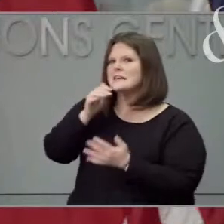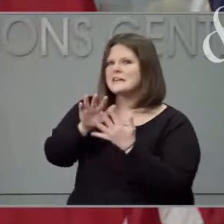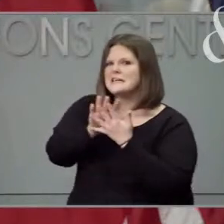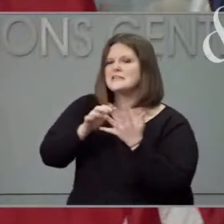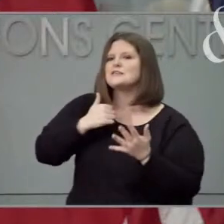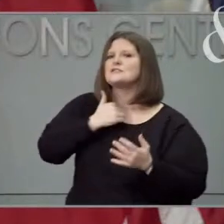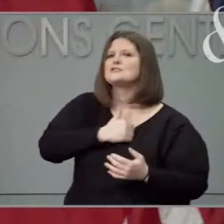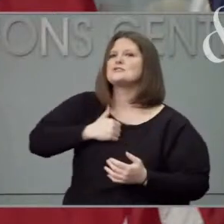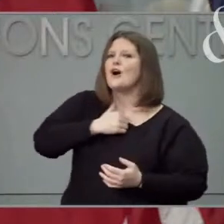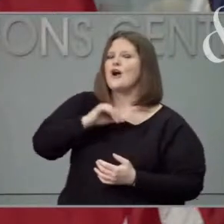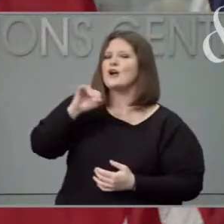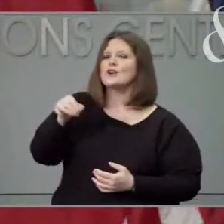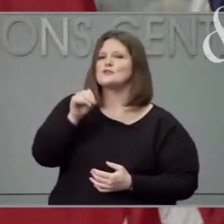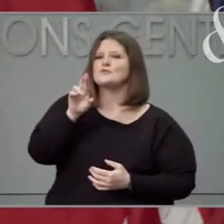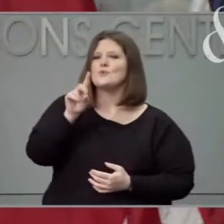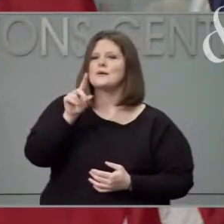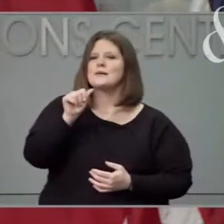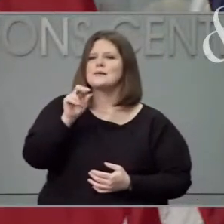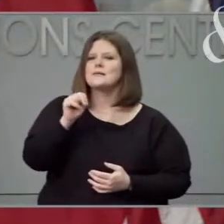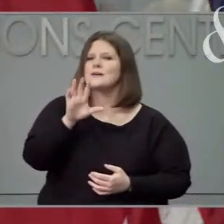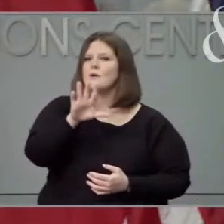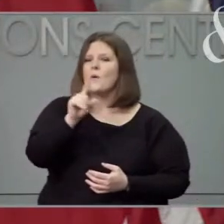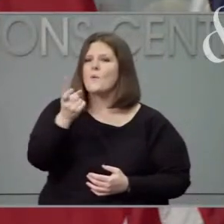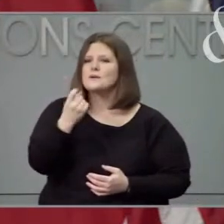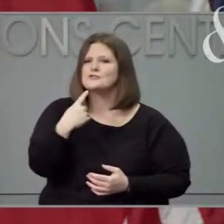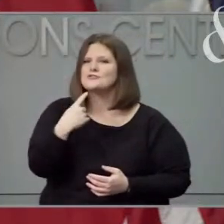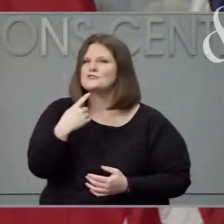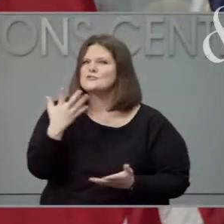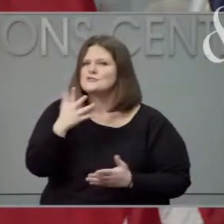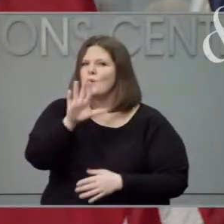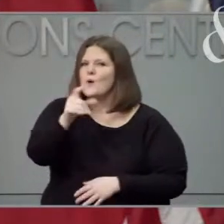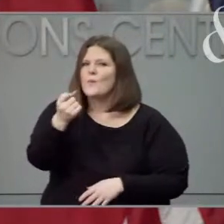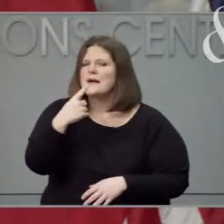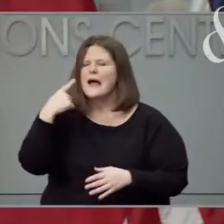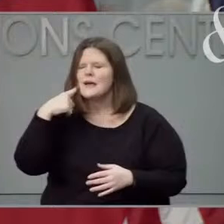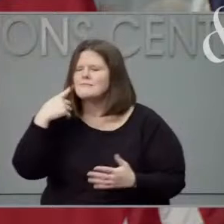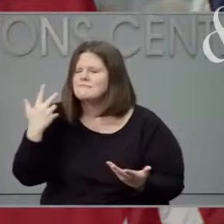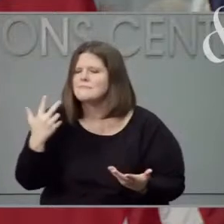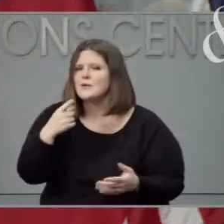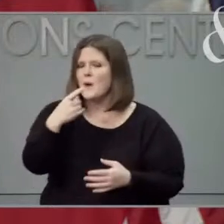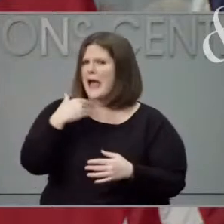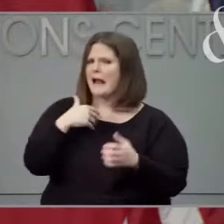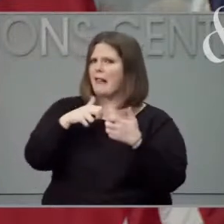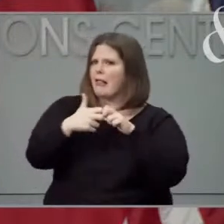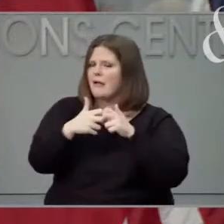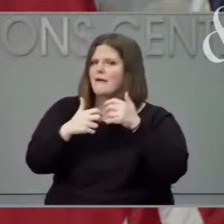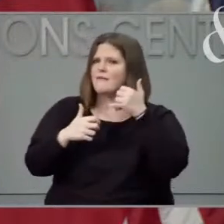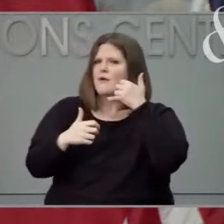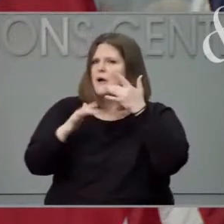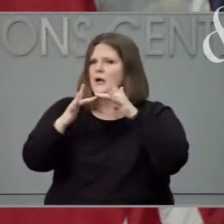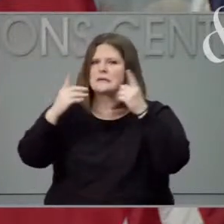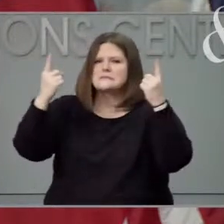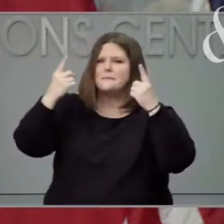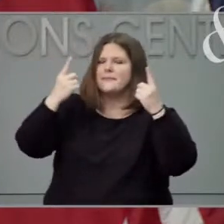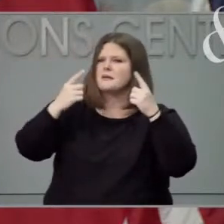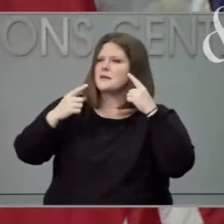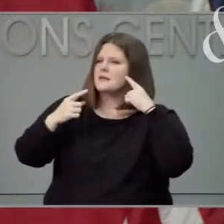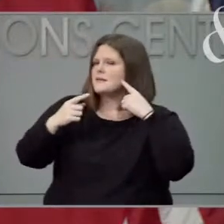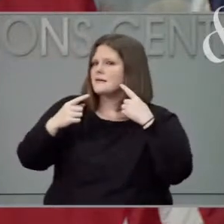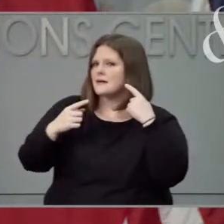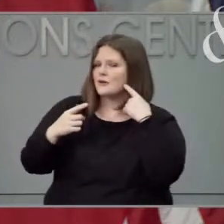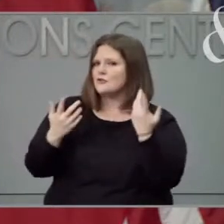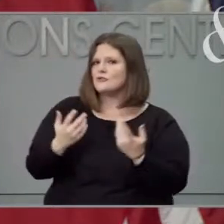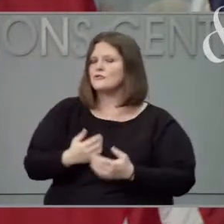You cut out on me, Jordan. Sorry? You cut out. I think you had a glitch in your internet connection,